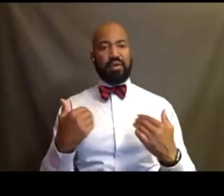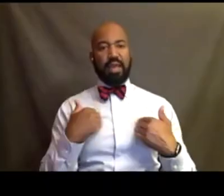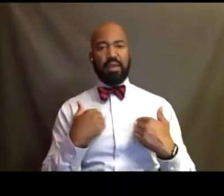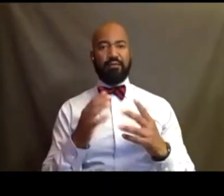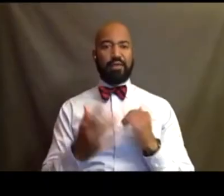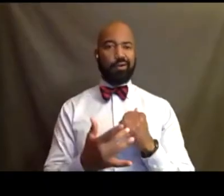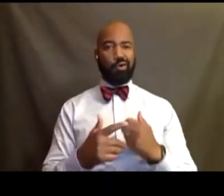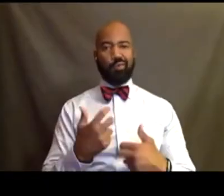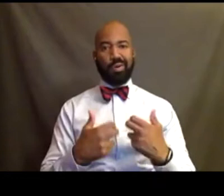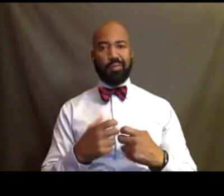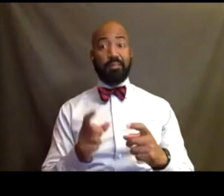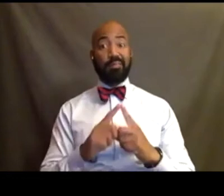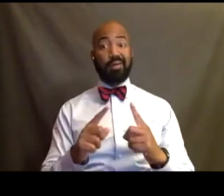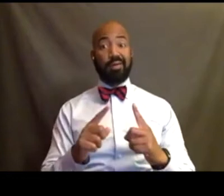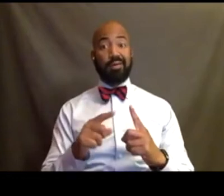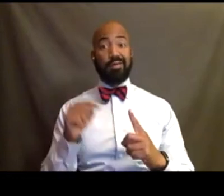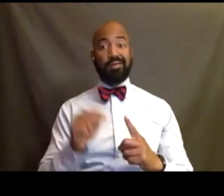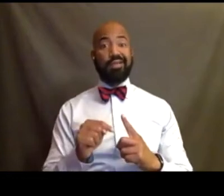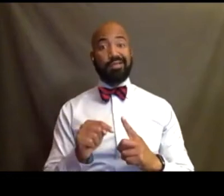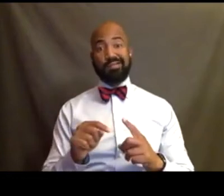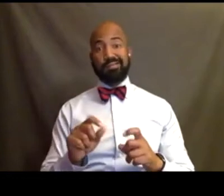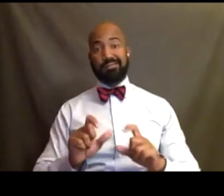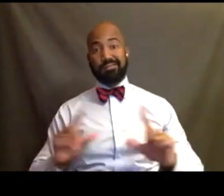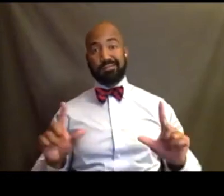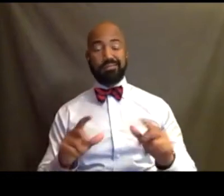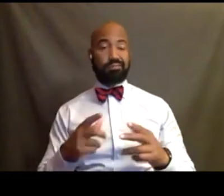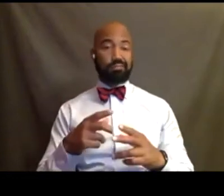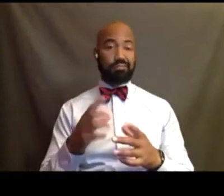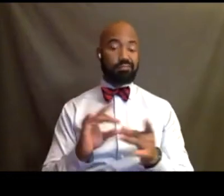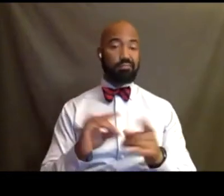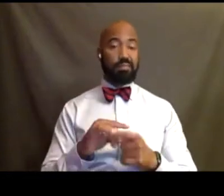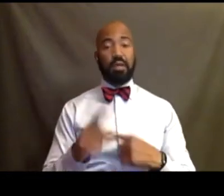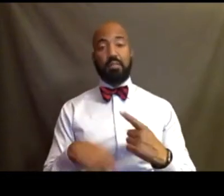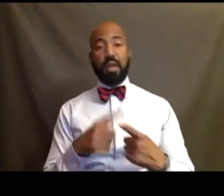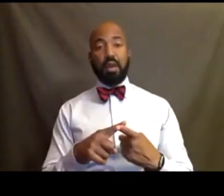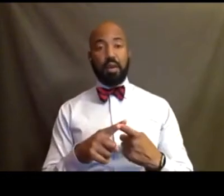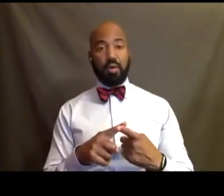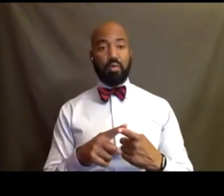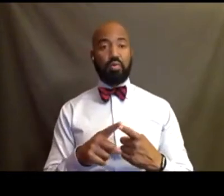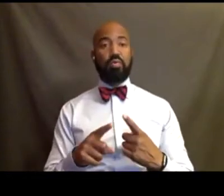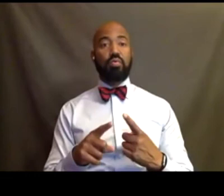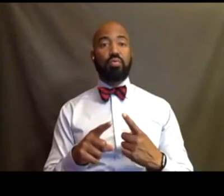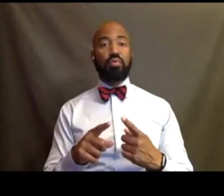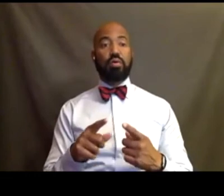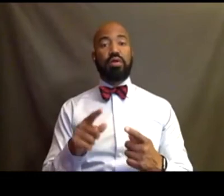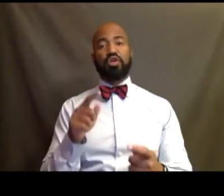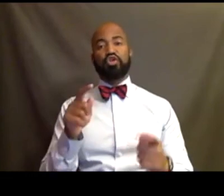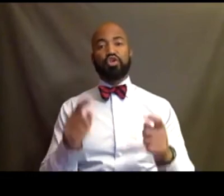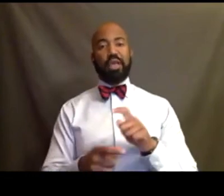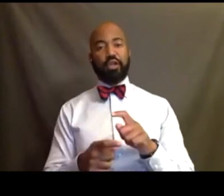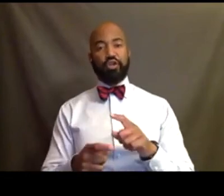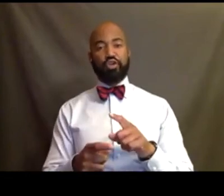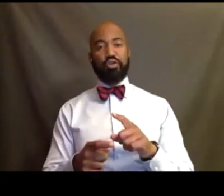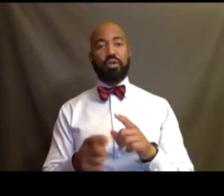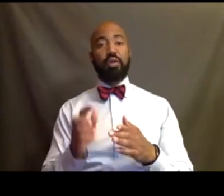I love this pass, like the changing the ownership of the word passing to like something that is put